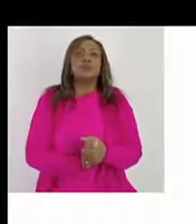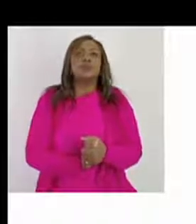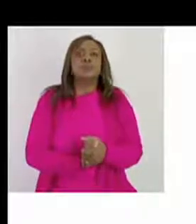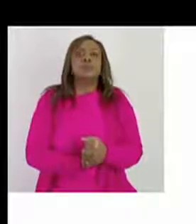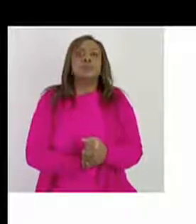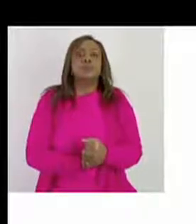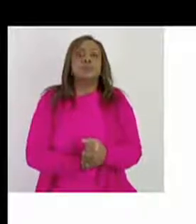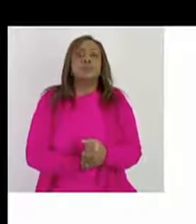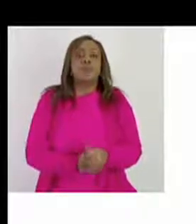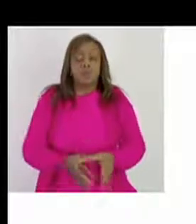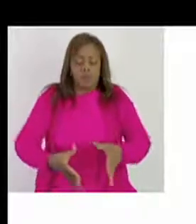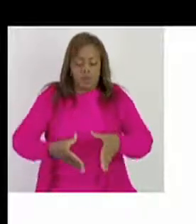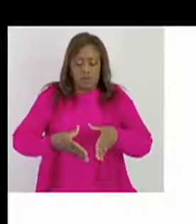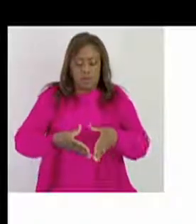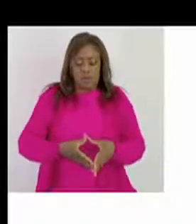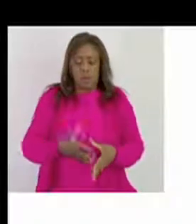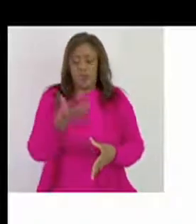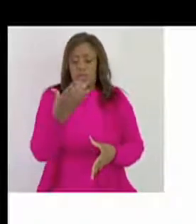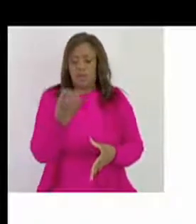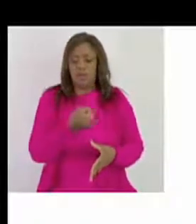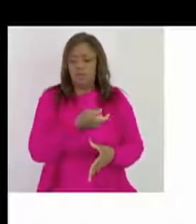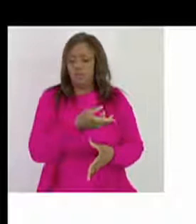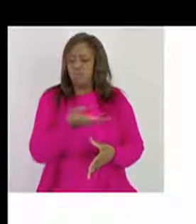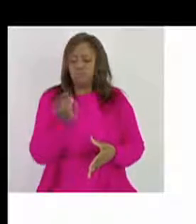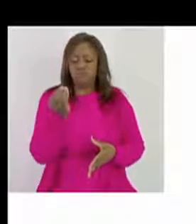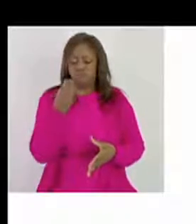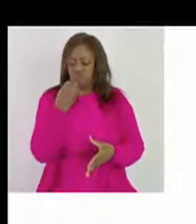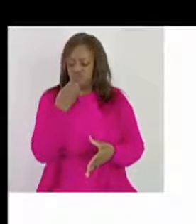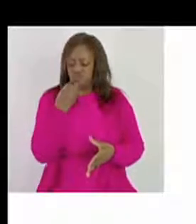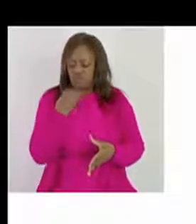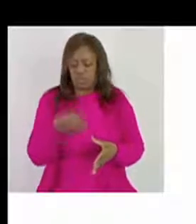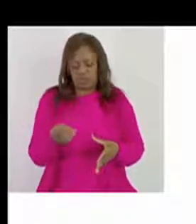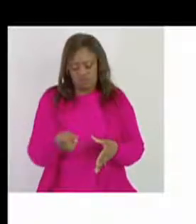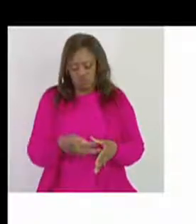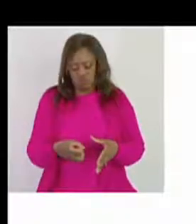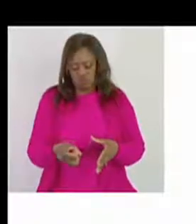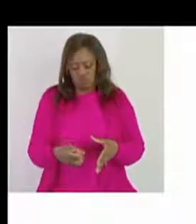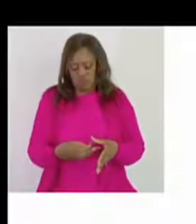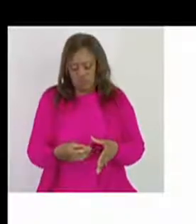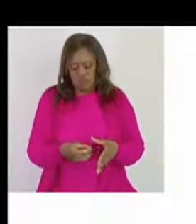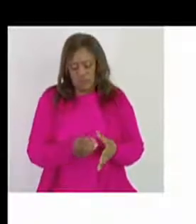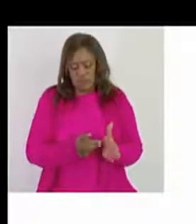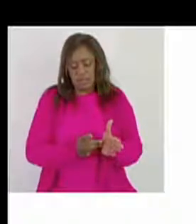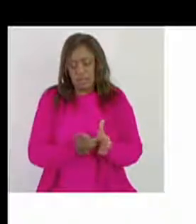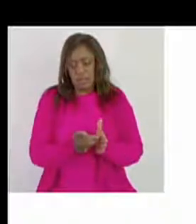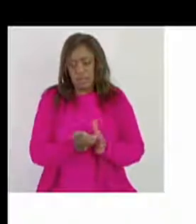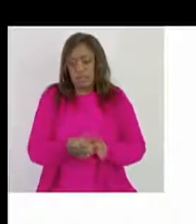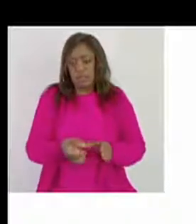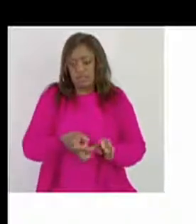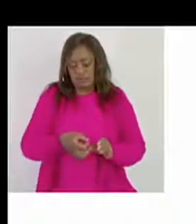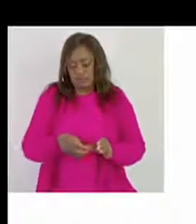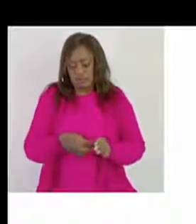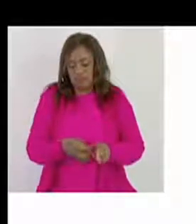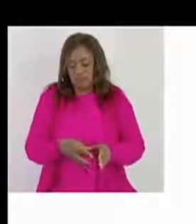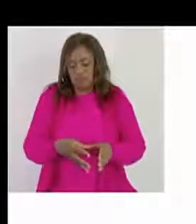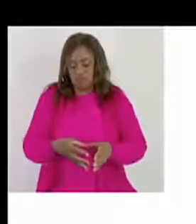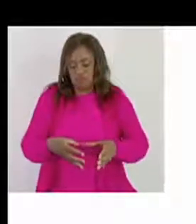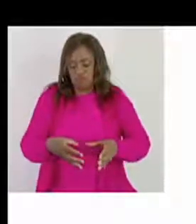The uterus contains all the necessary nutrients to develop the implanted egg into a